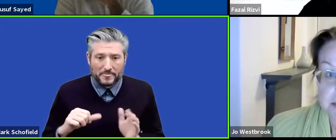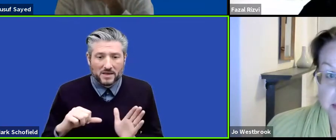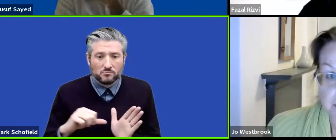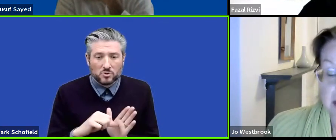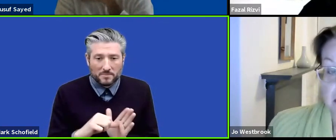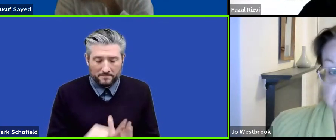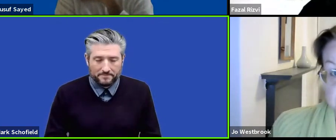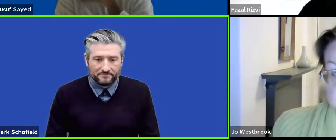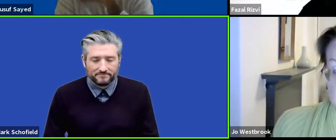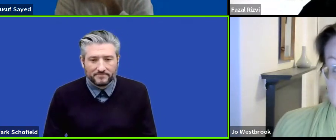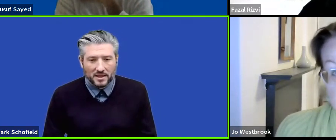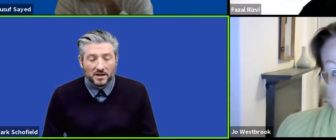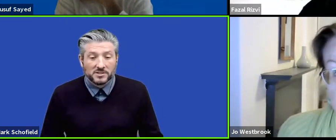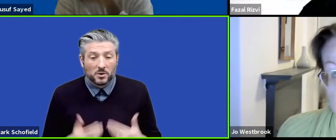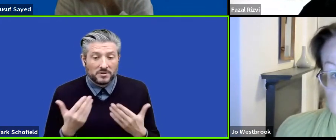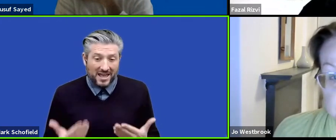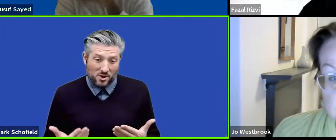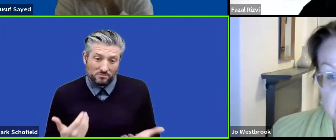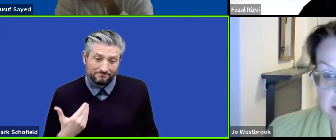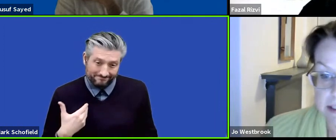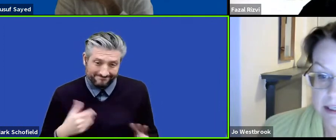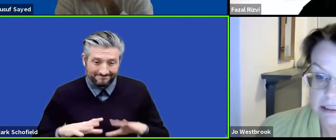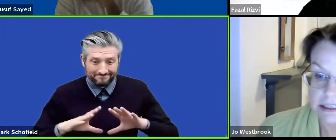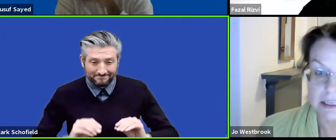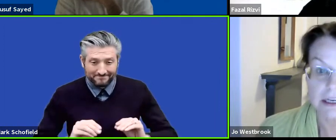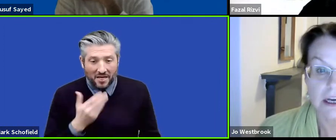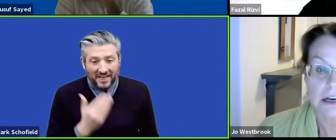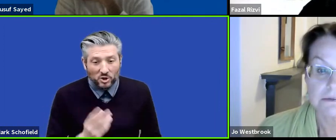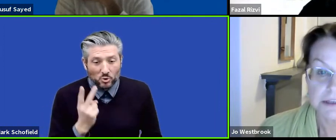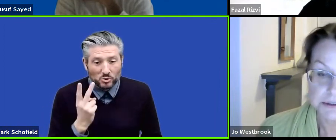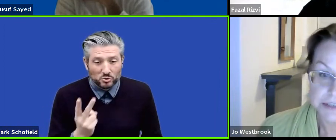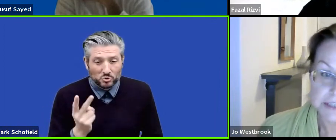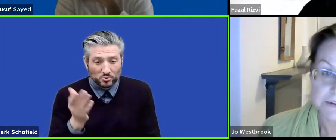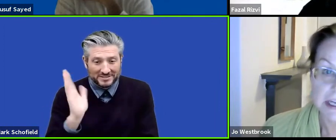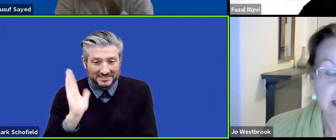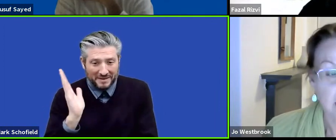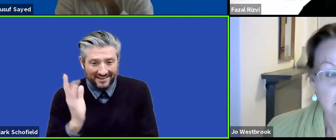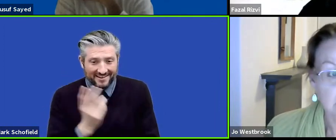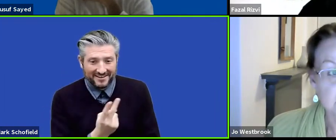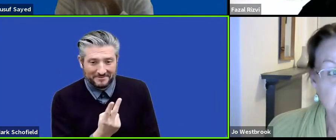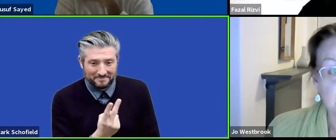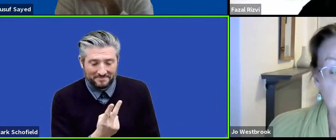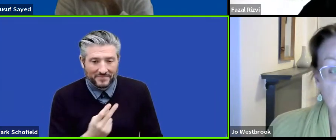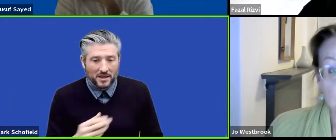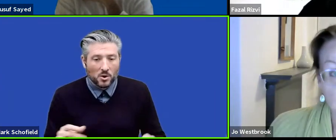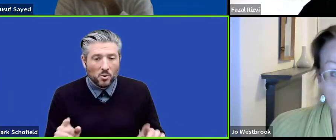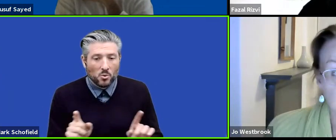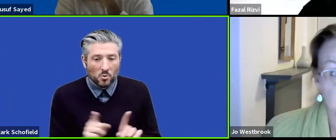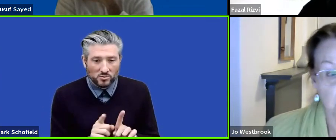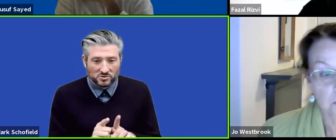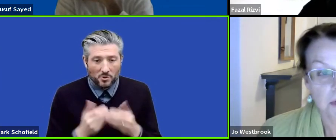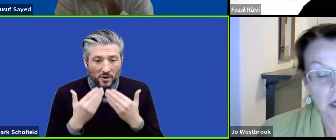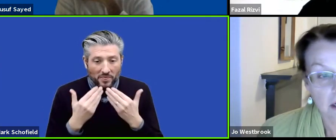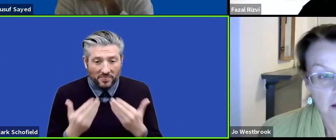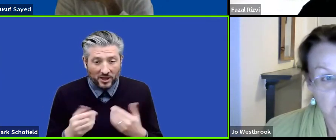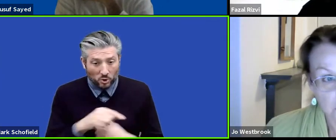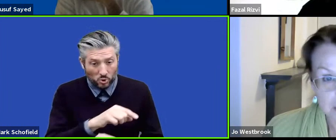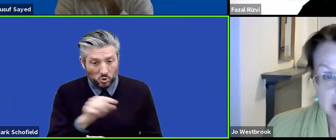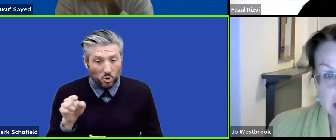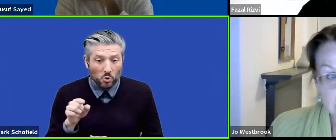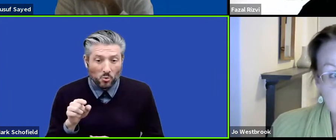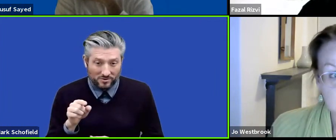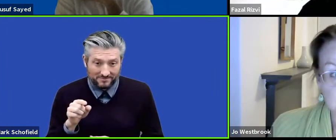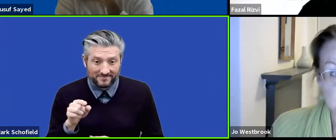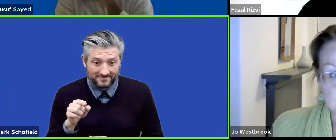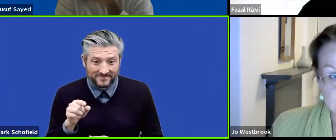to thank our 2 speakers, Yusuf Sayed and Fazal Rizvi, and I'd like to thank you all for